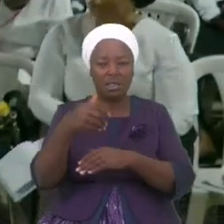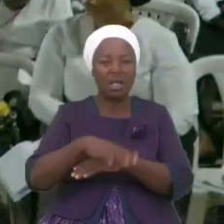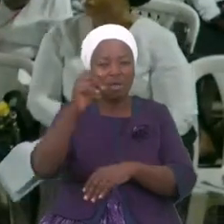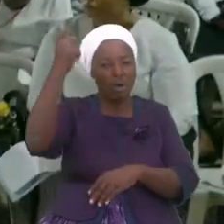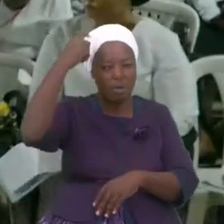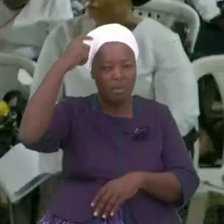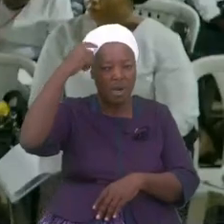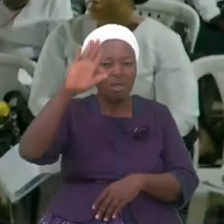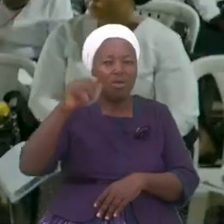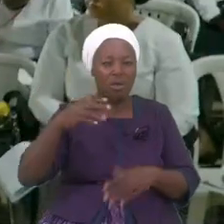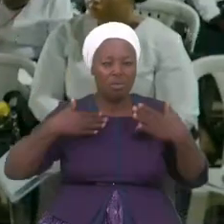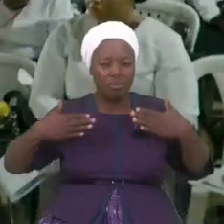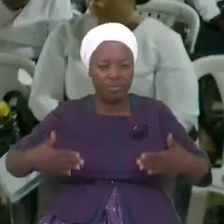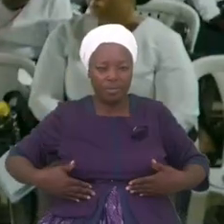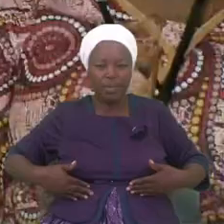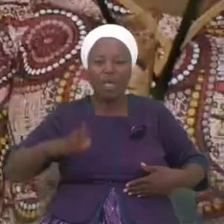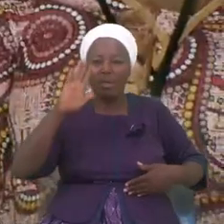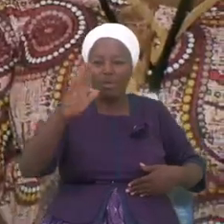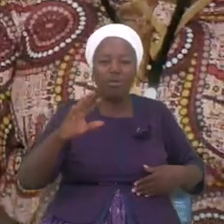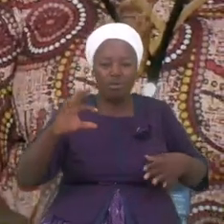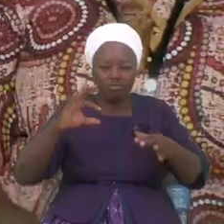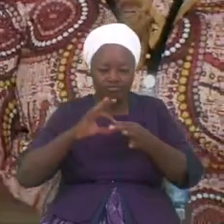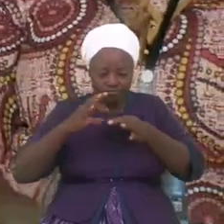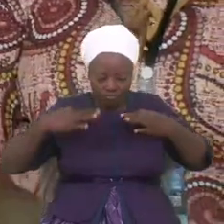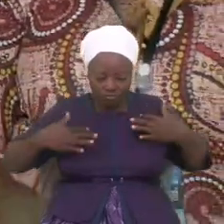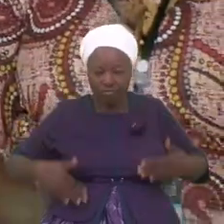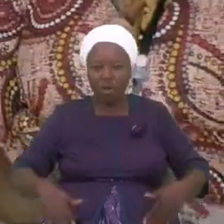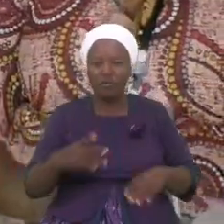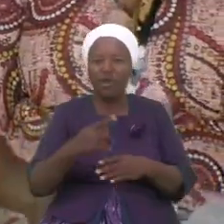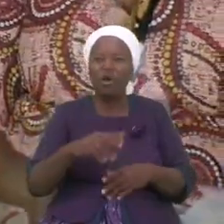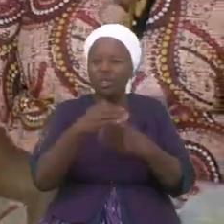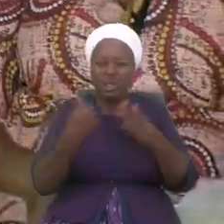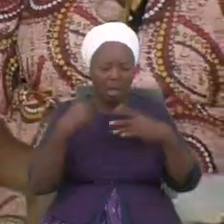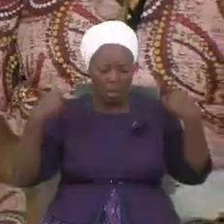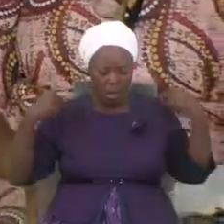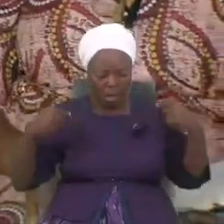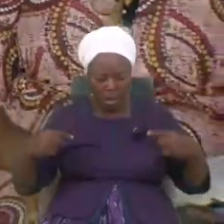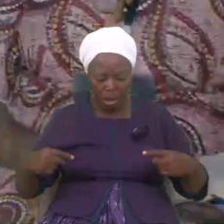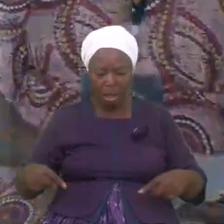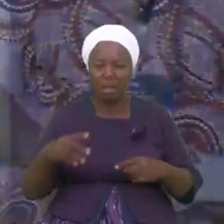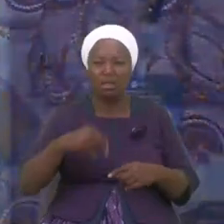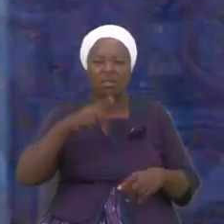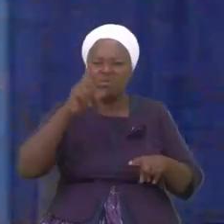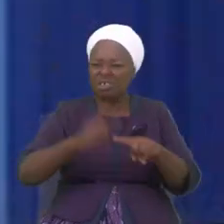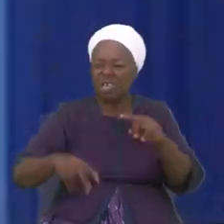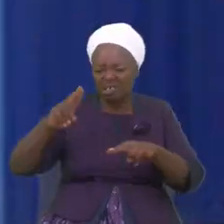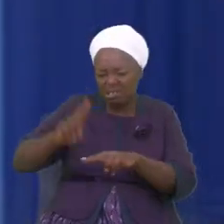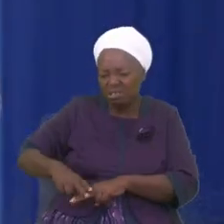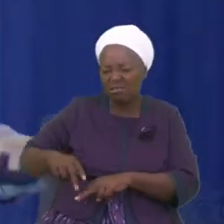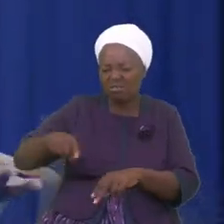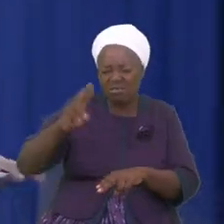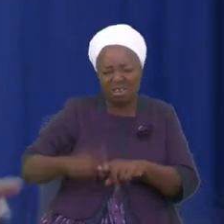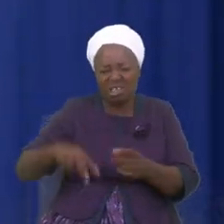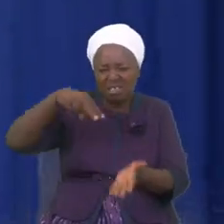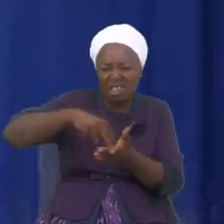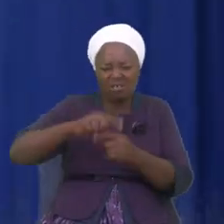your system, your joints, all the aches there. You can't sit down, you can't stand up, you can't lie down. What